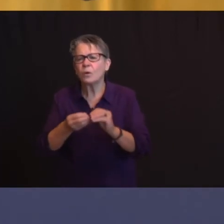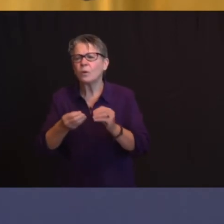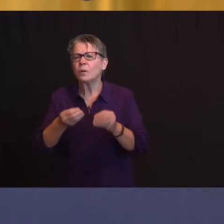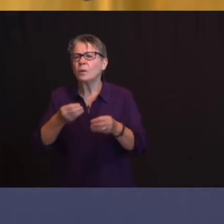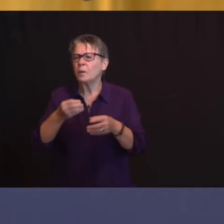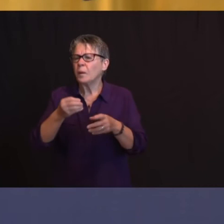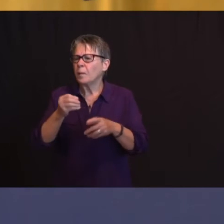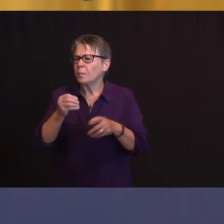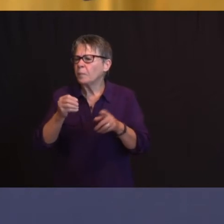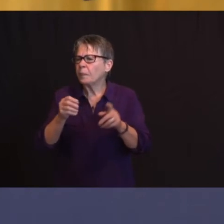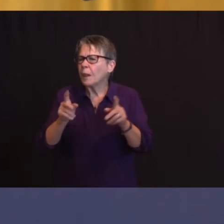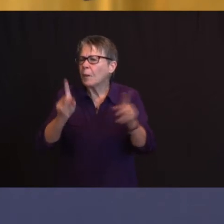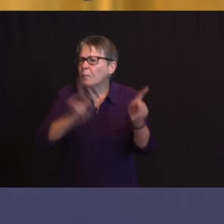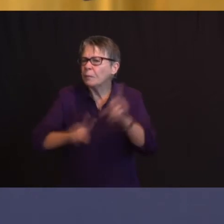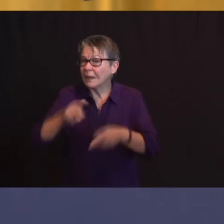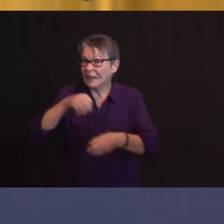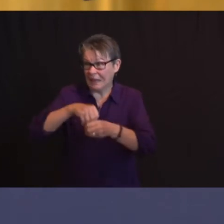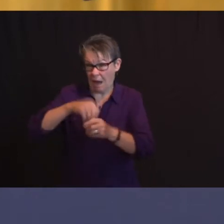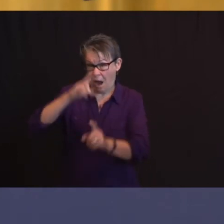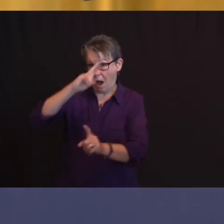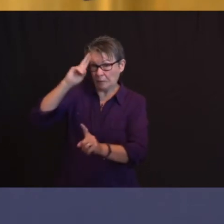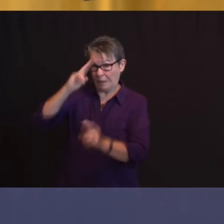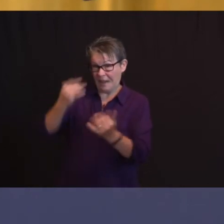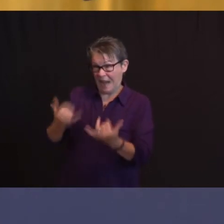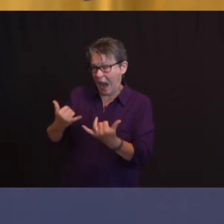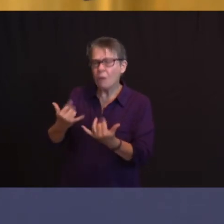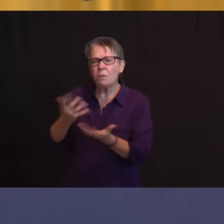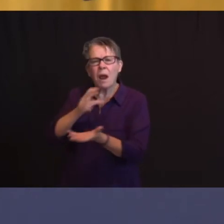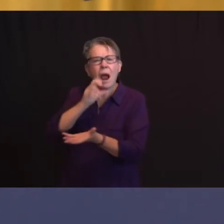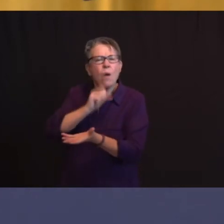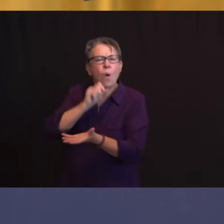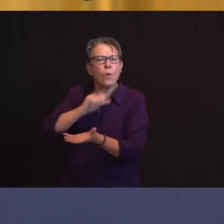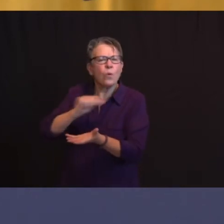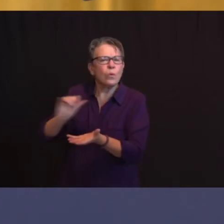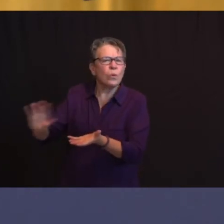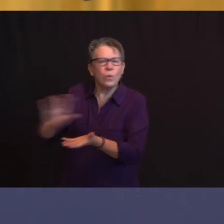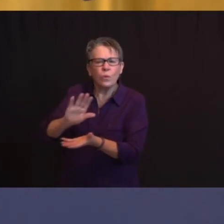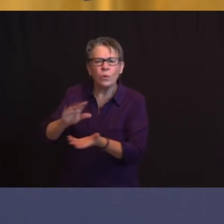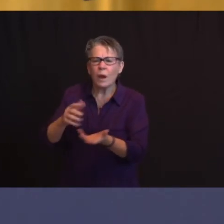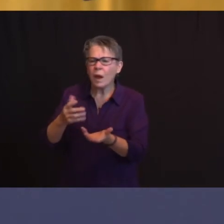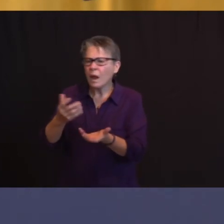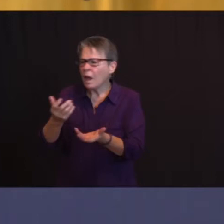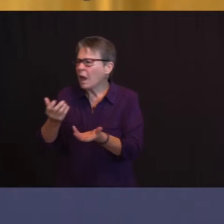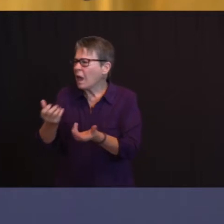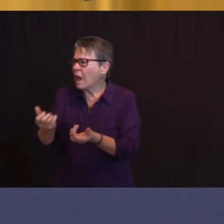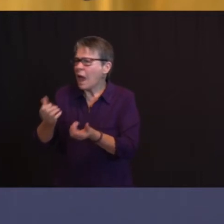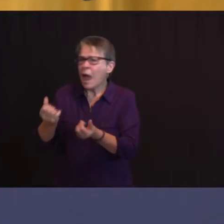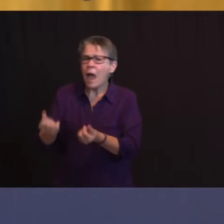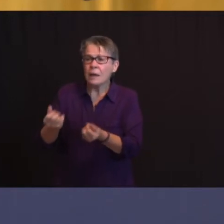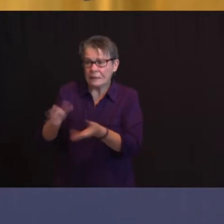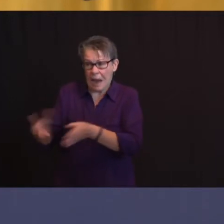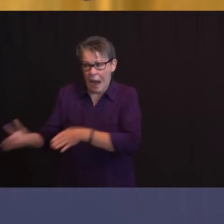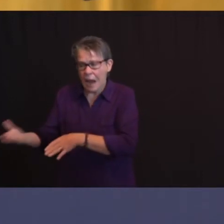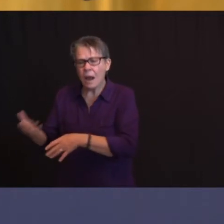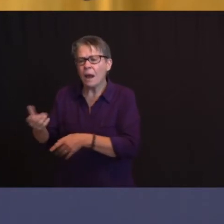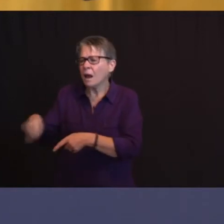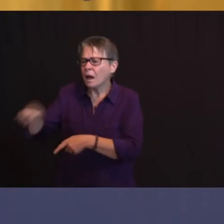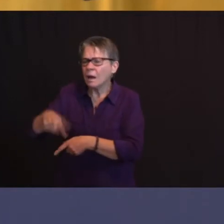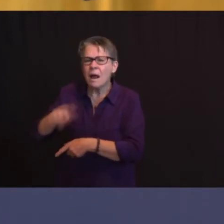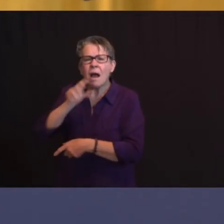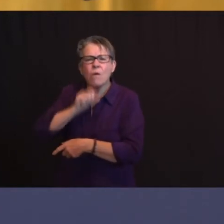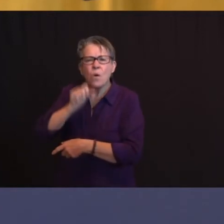the commissioner was saying we can expect 2,000 to 3,000 new cases a day. However, that is now accelerated to